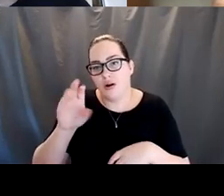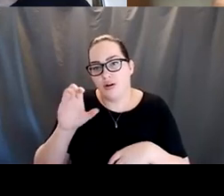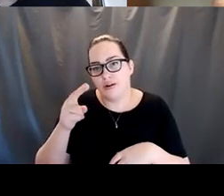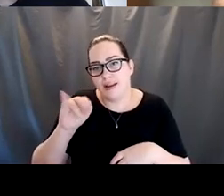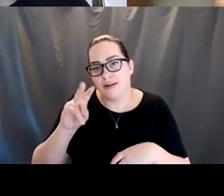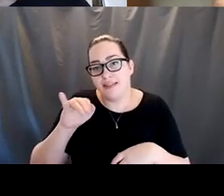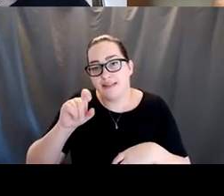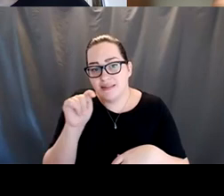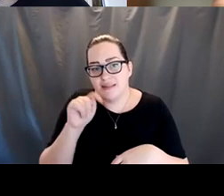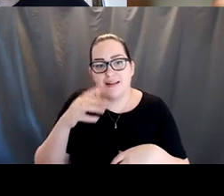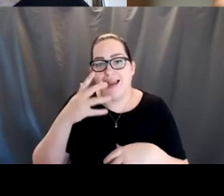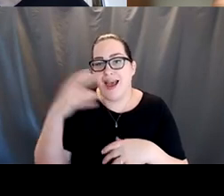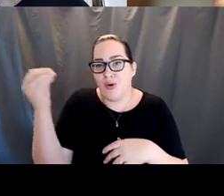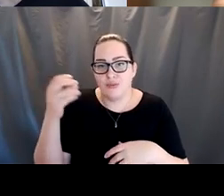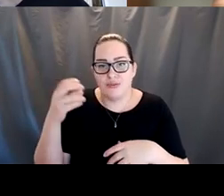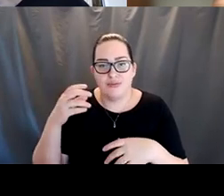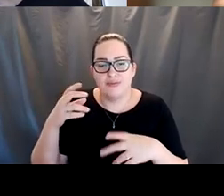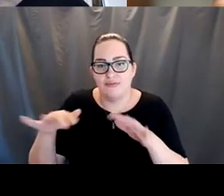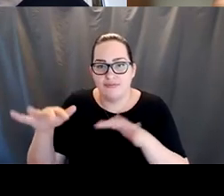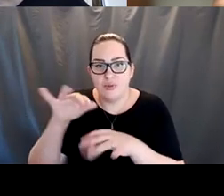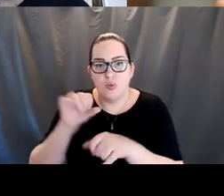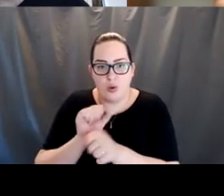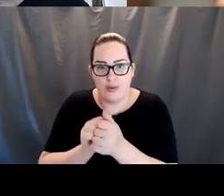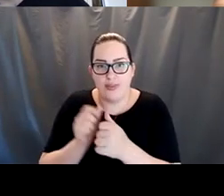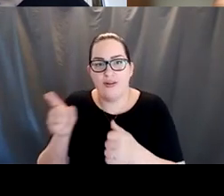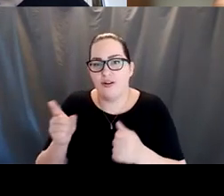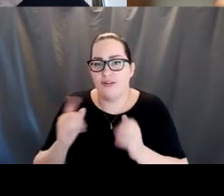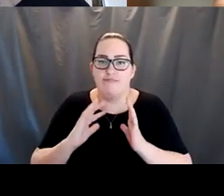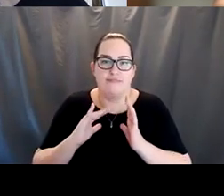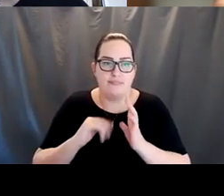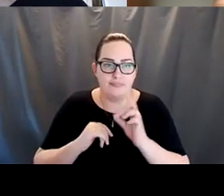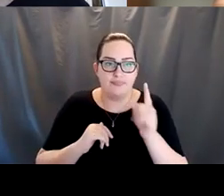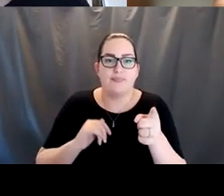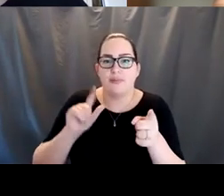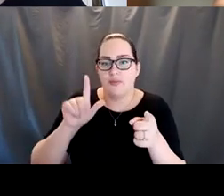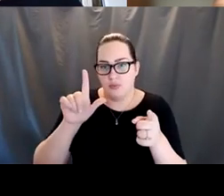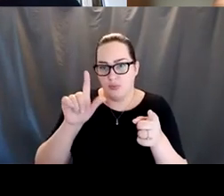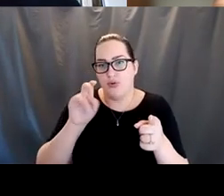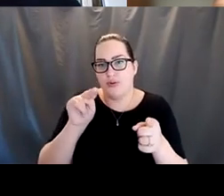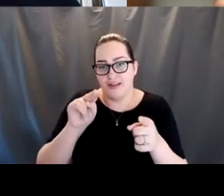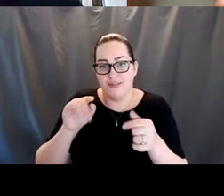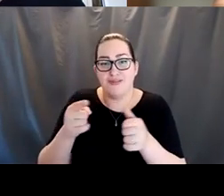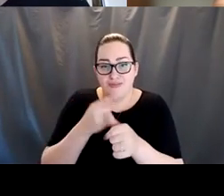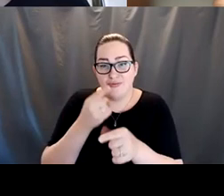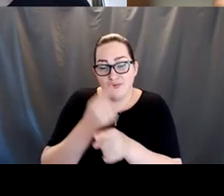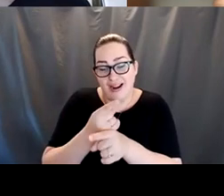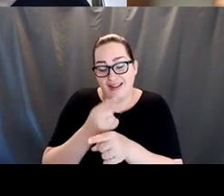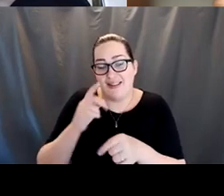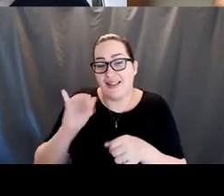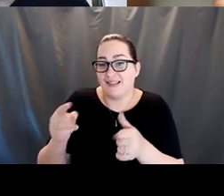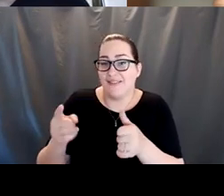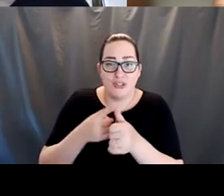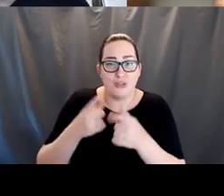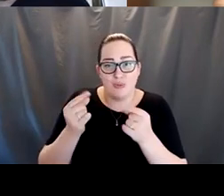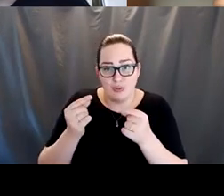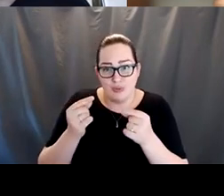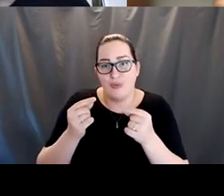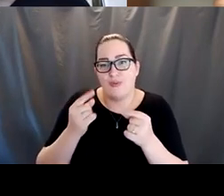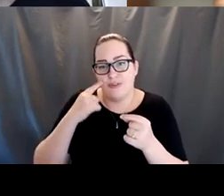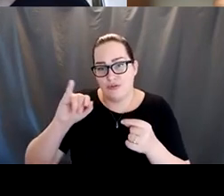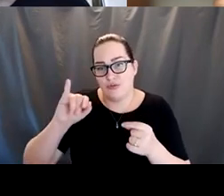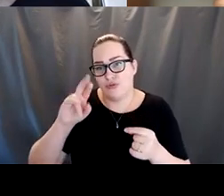kind of thing, you might have remember being in a history class at one point or another, or in political science, or that it's very content focused. And I have really flipped